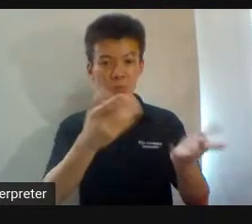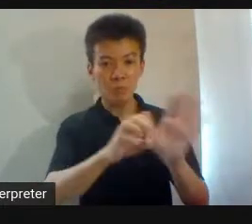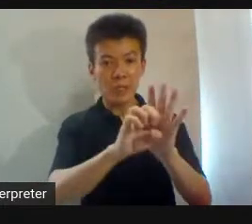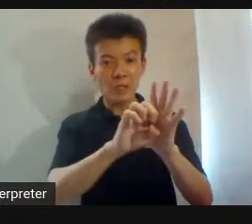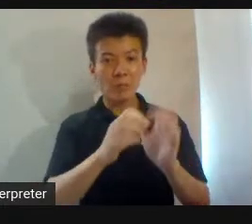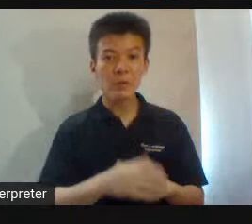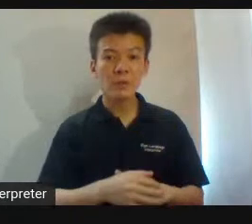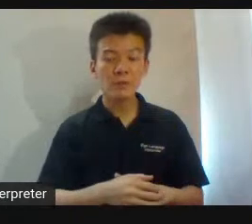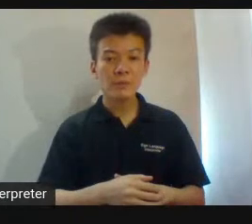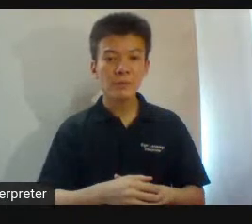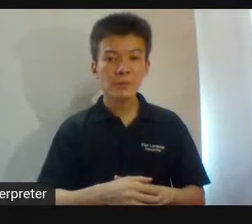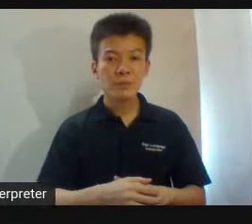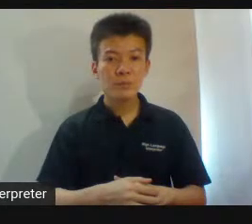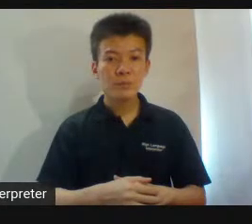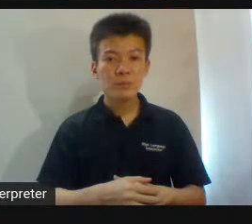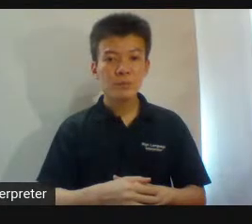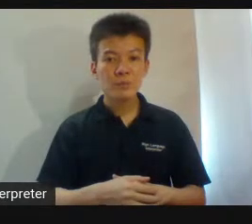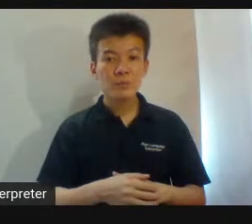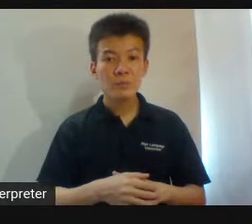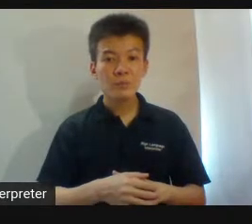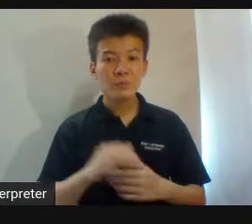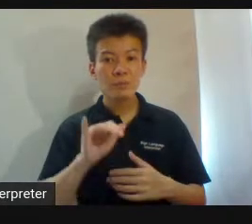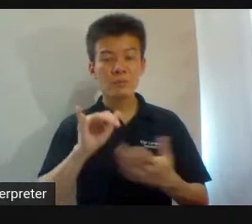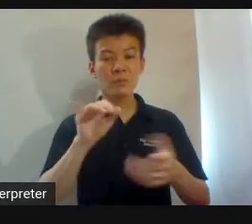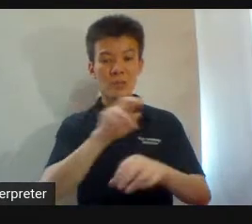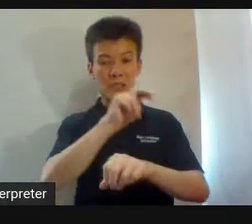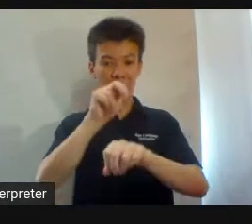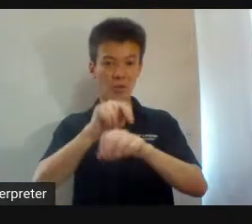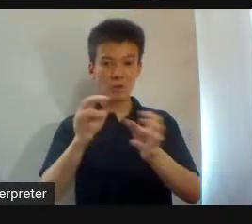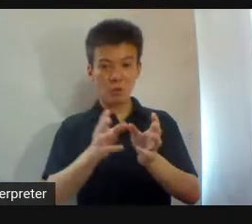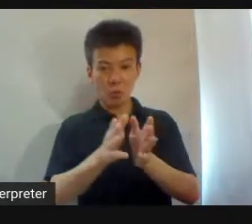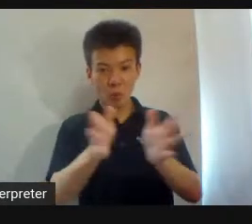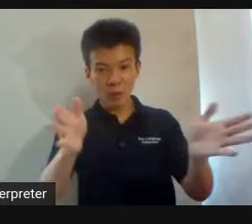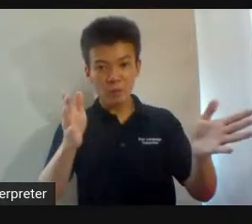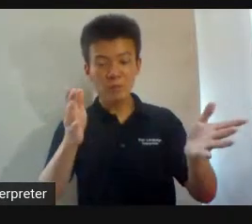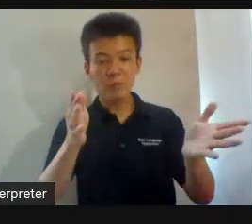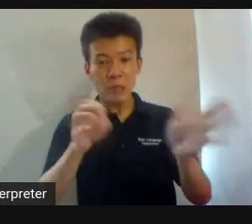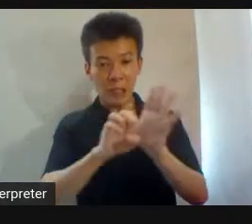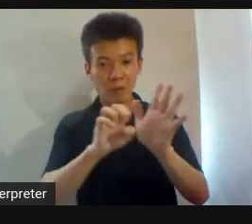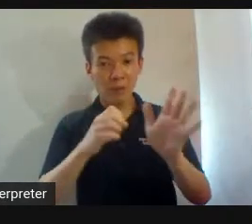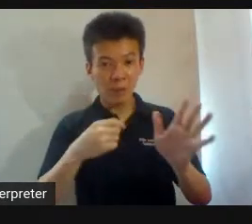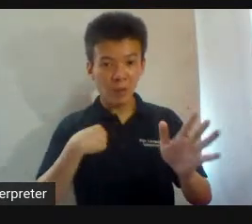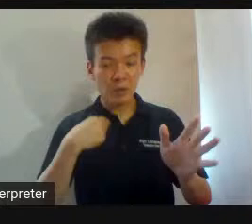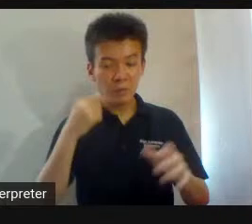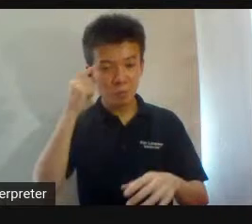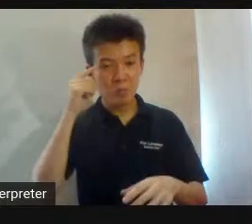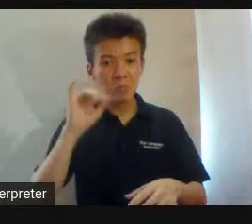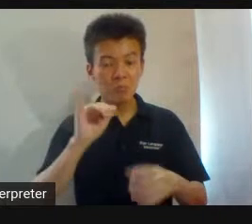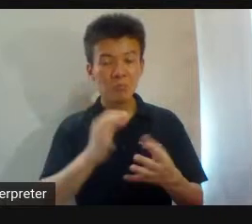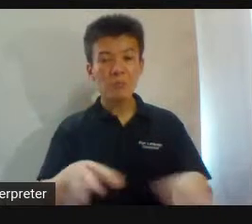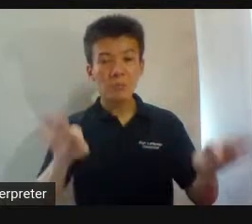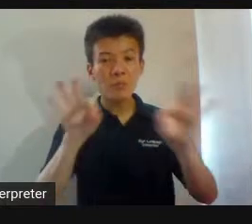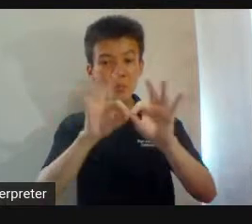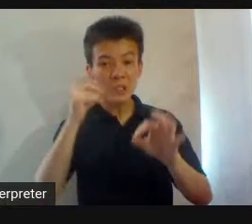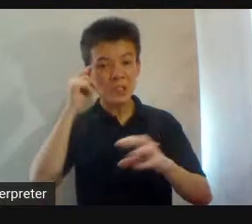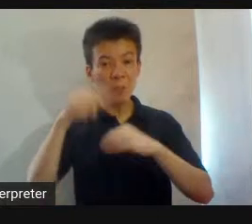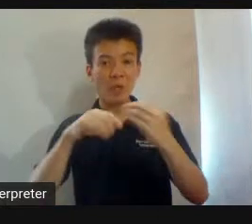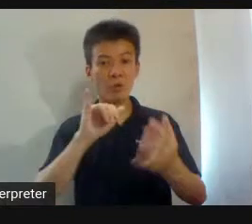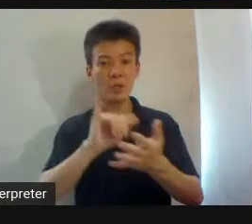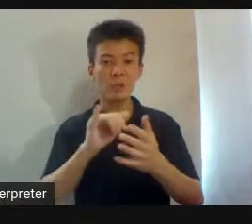example, in a national-wide kind of example, because I really do think that it's important to think about